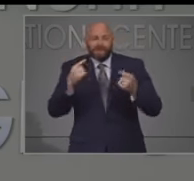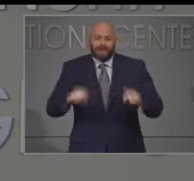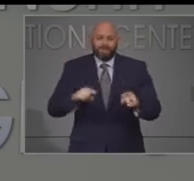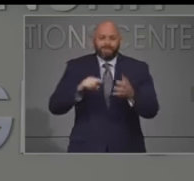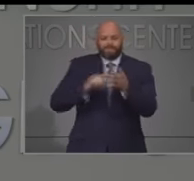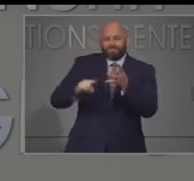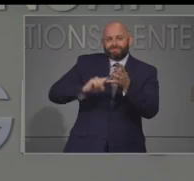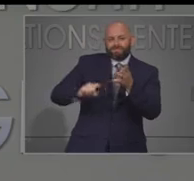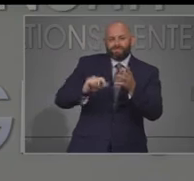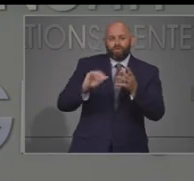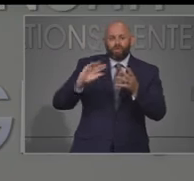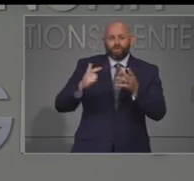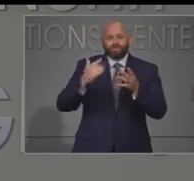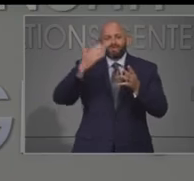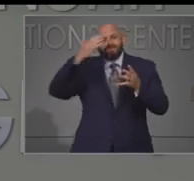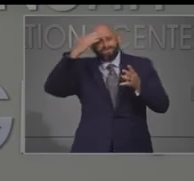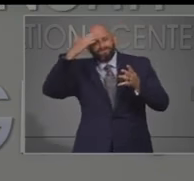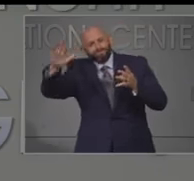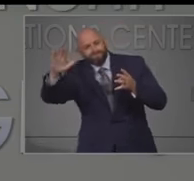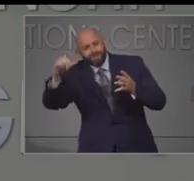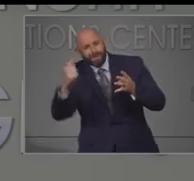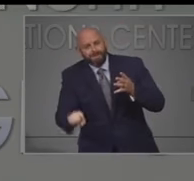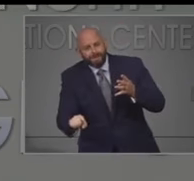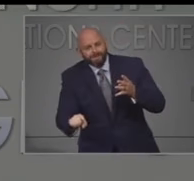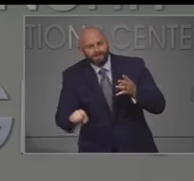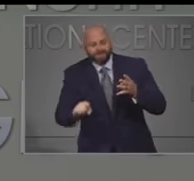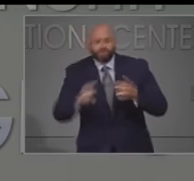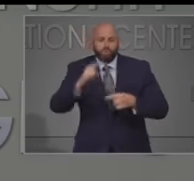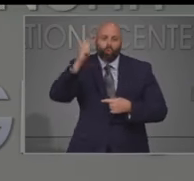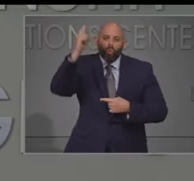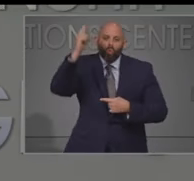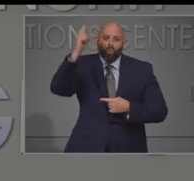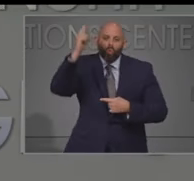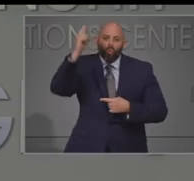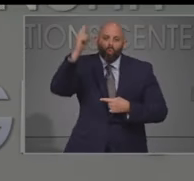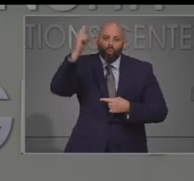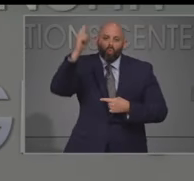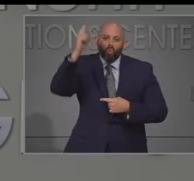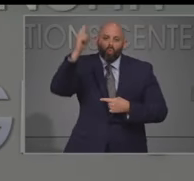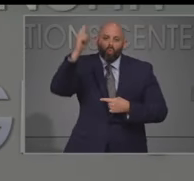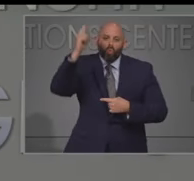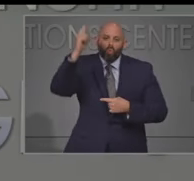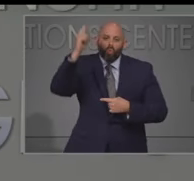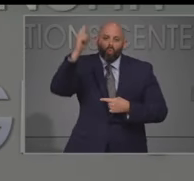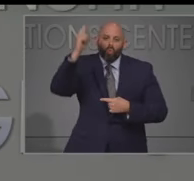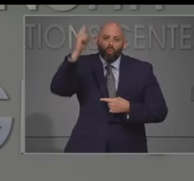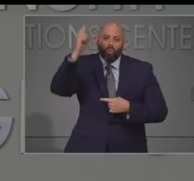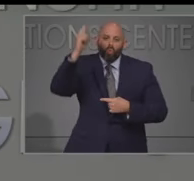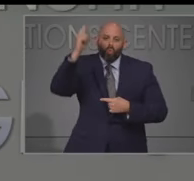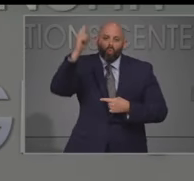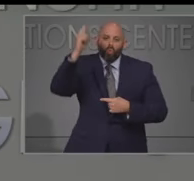place at the end of August. So it's prudent, just like any of the